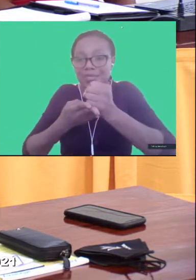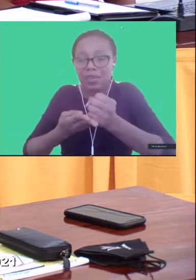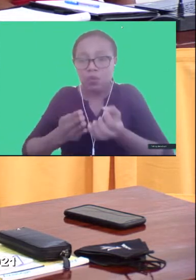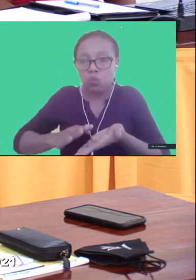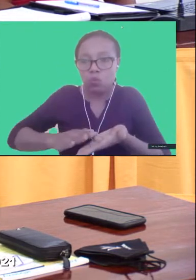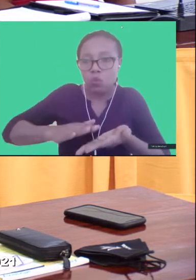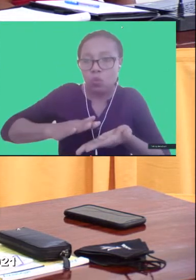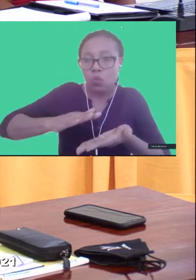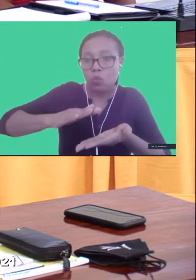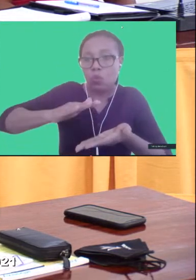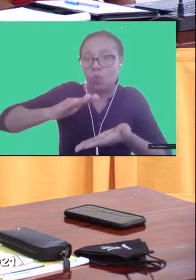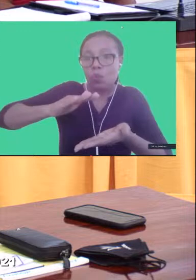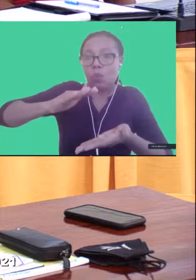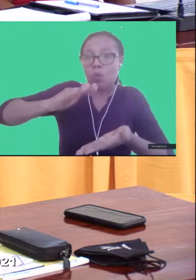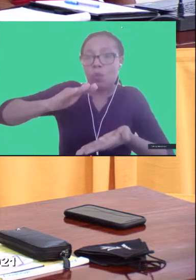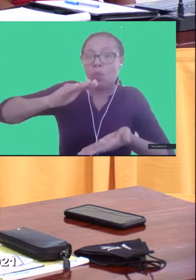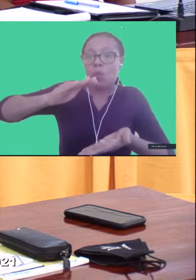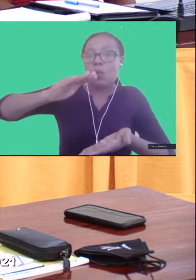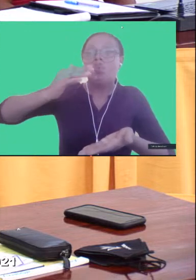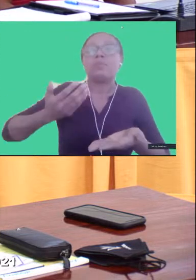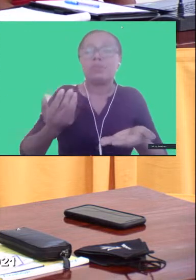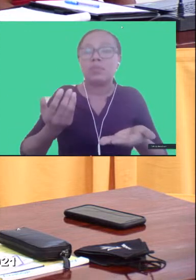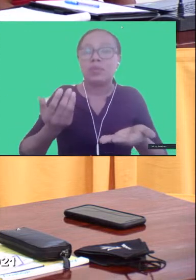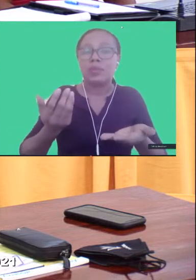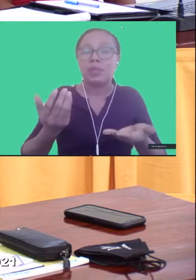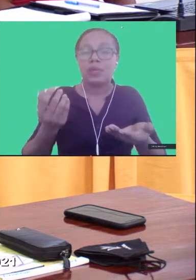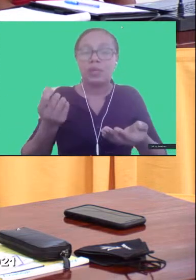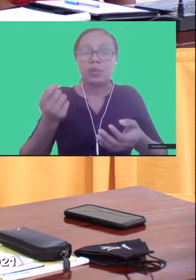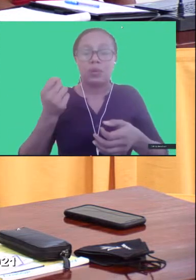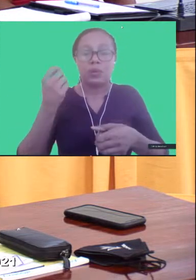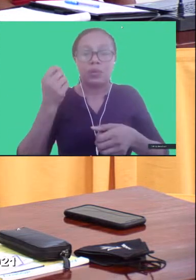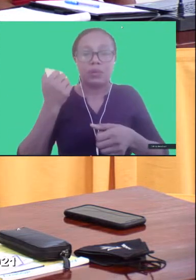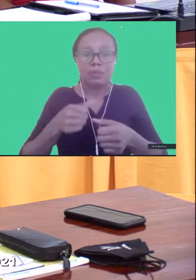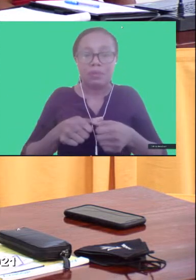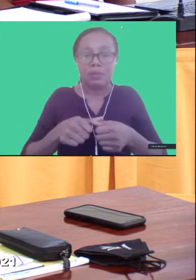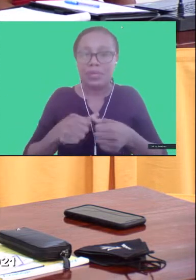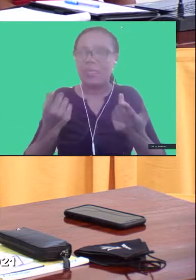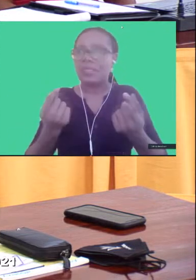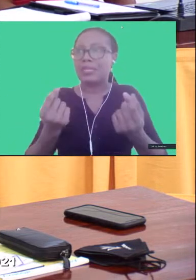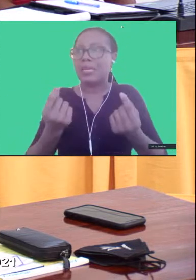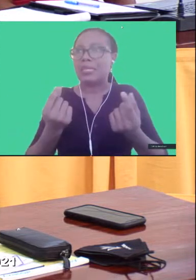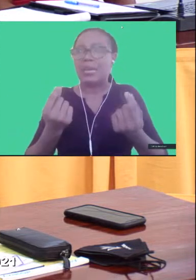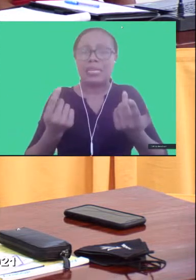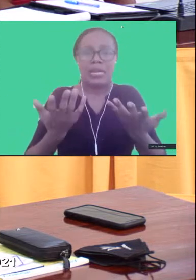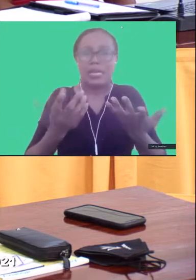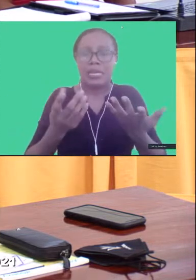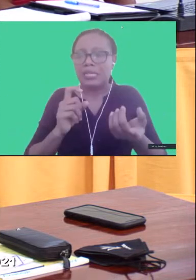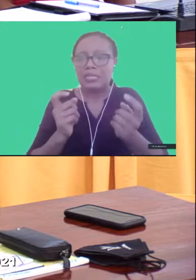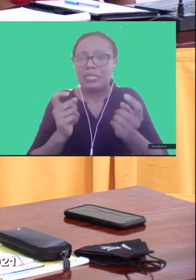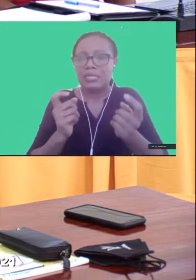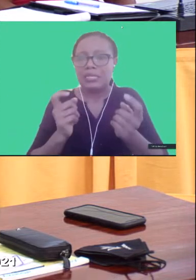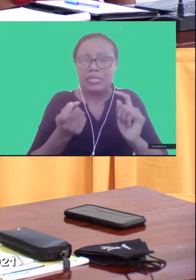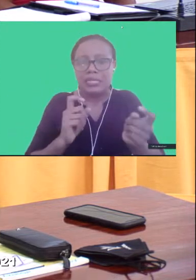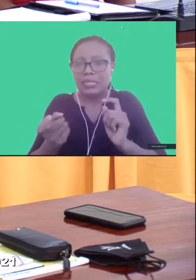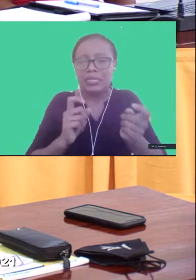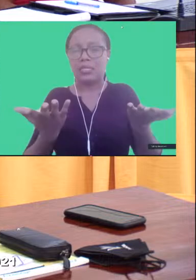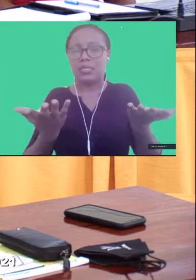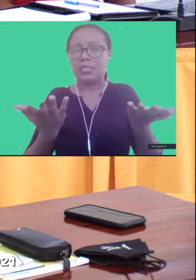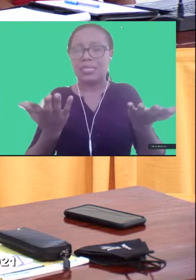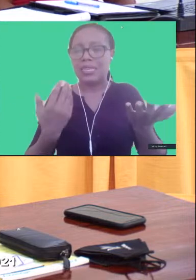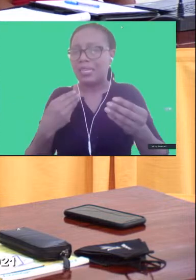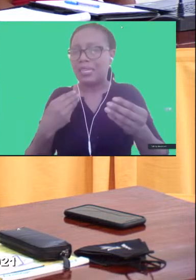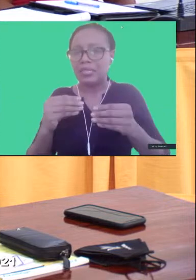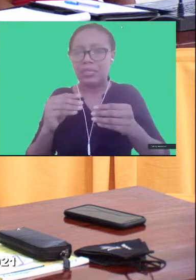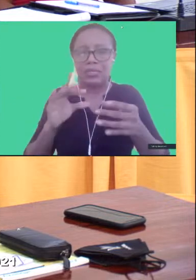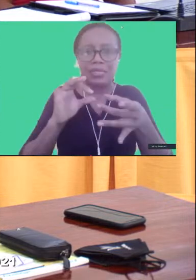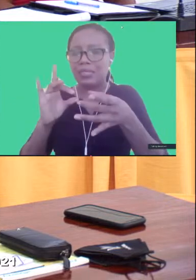volatility which can compromise the certainty of supply, because then you will find yourself in a situation where there's instability in the